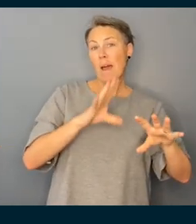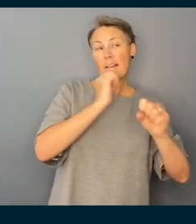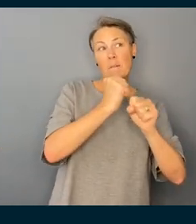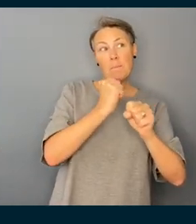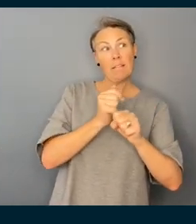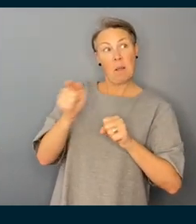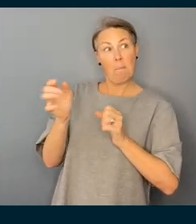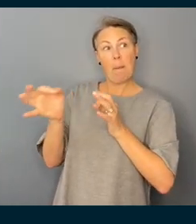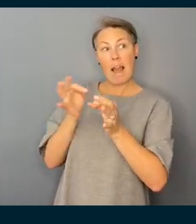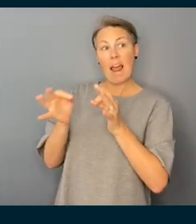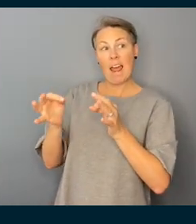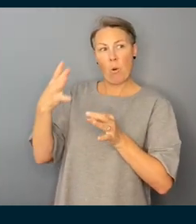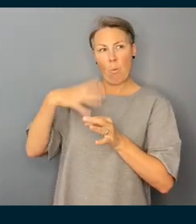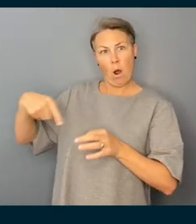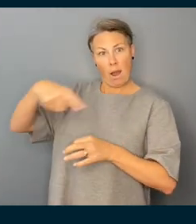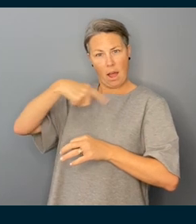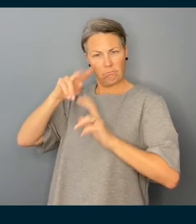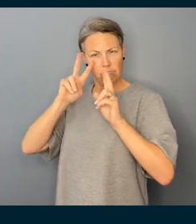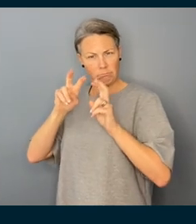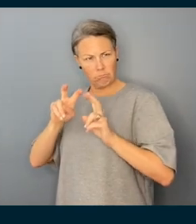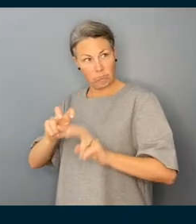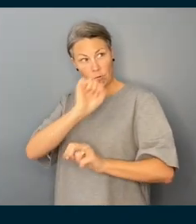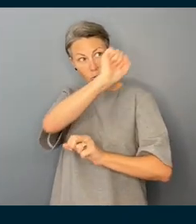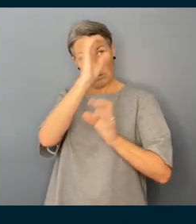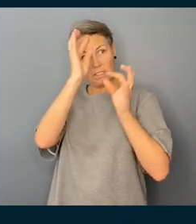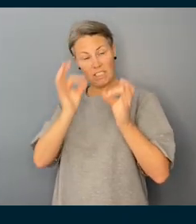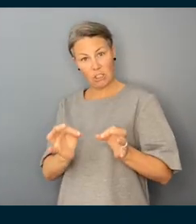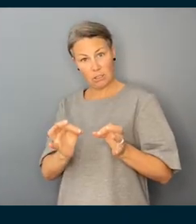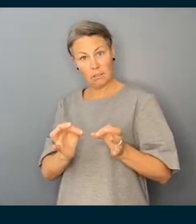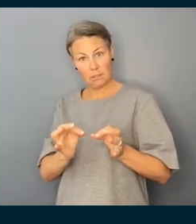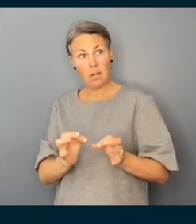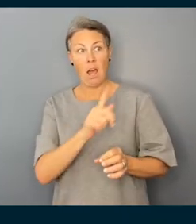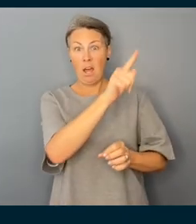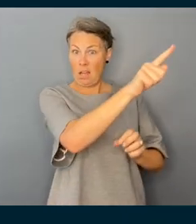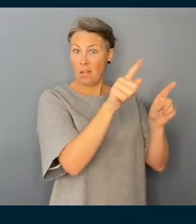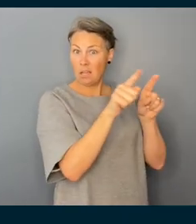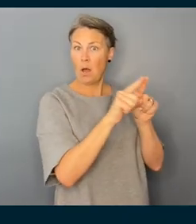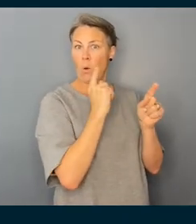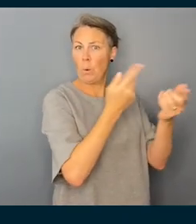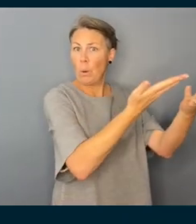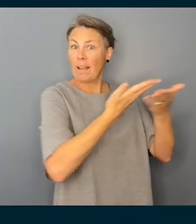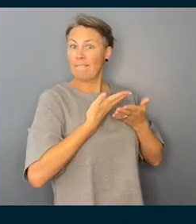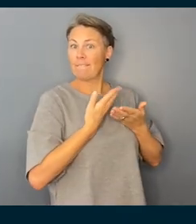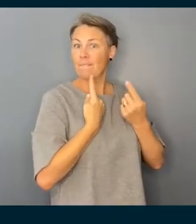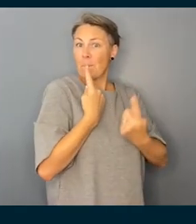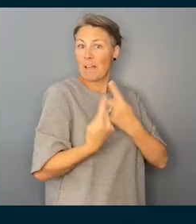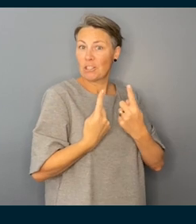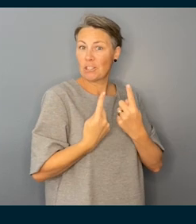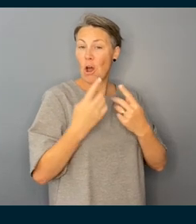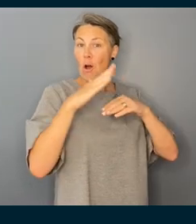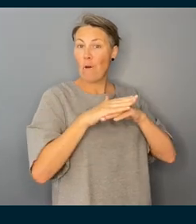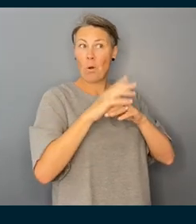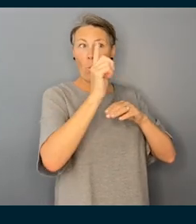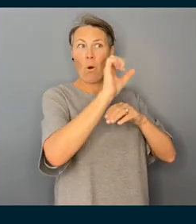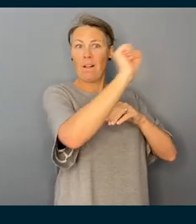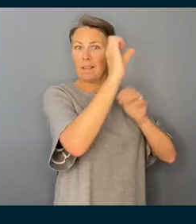review, and they will send us the information we need about the decision. Depending on the type of decision we are